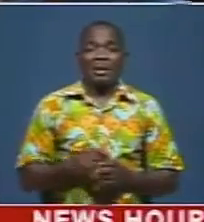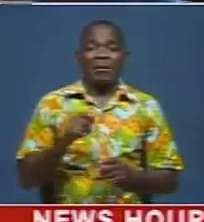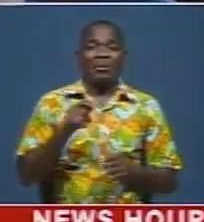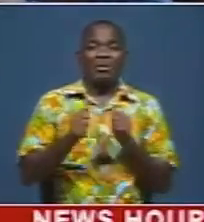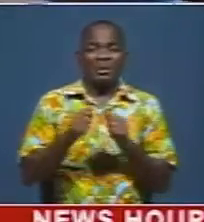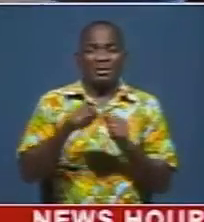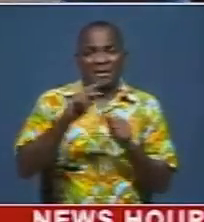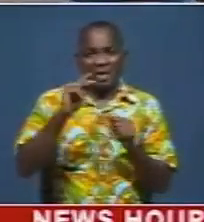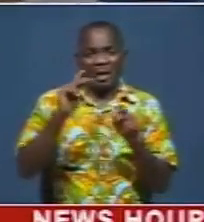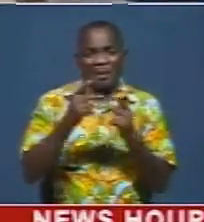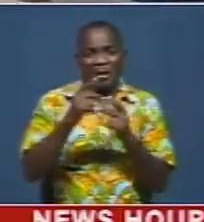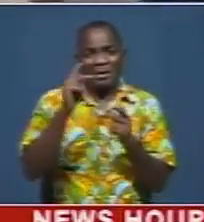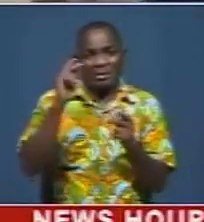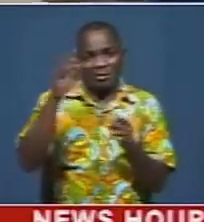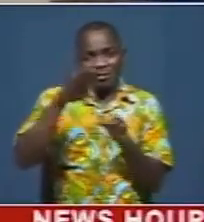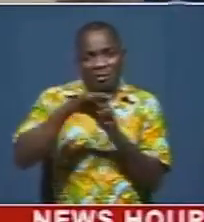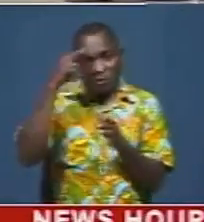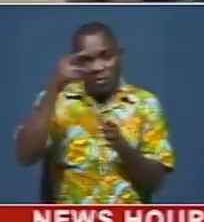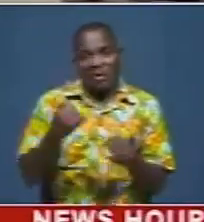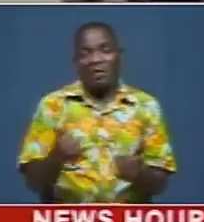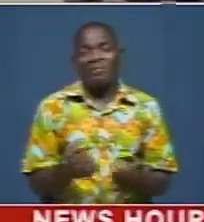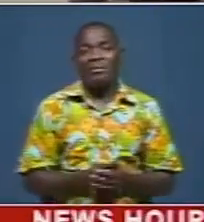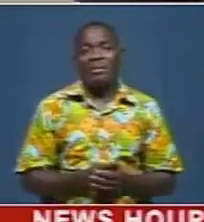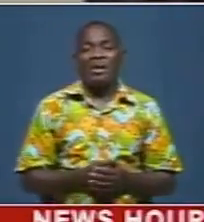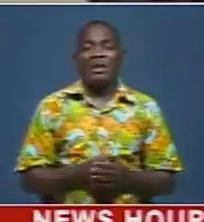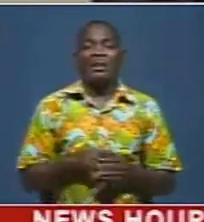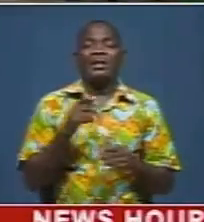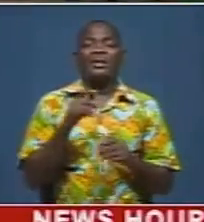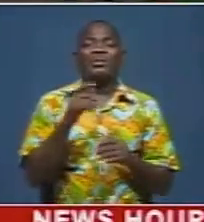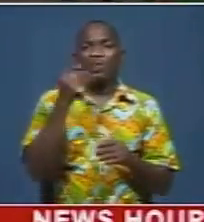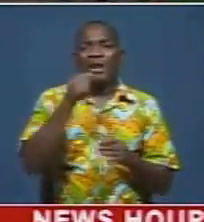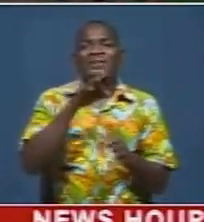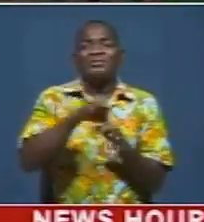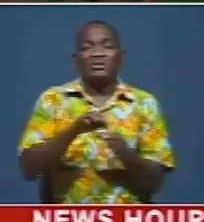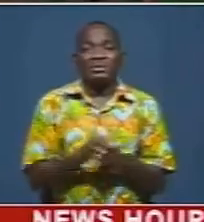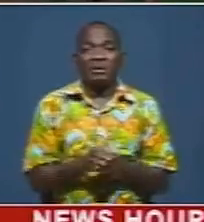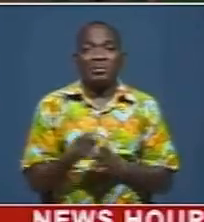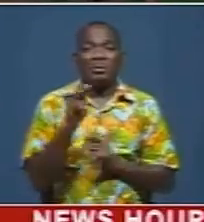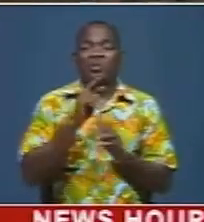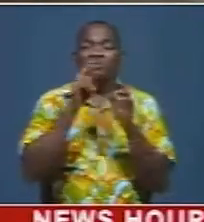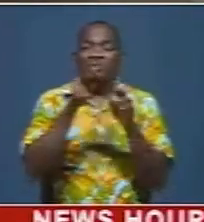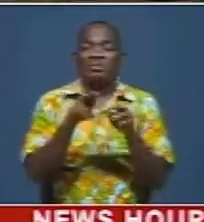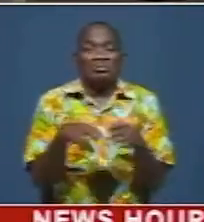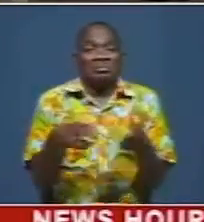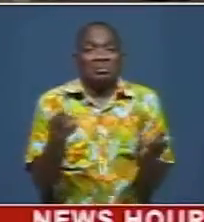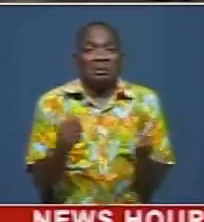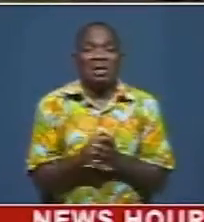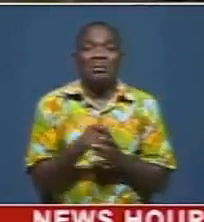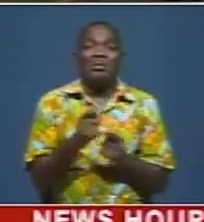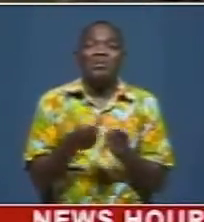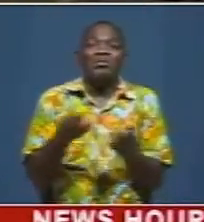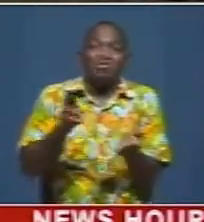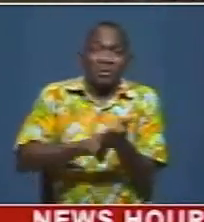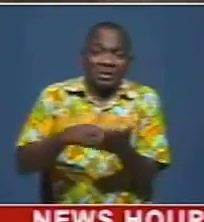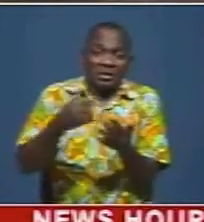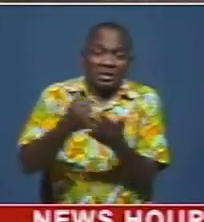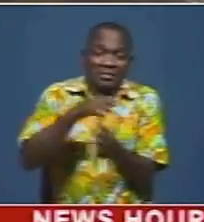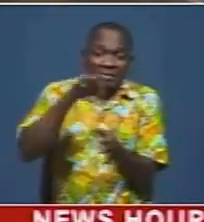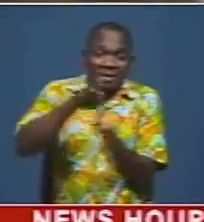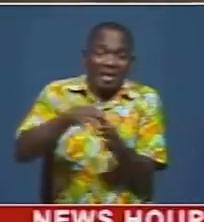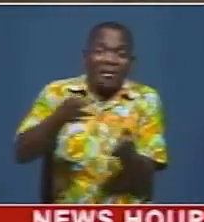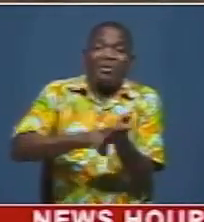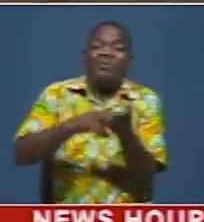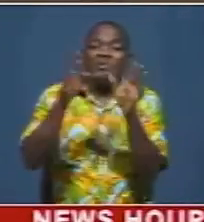or candidate they would vote for this time, and on what basis. The respondents said they registered for the new voter ID